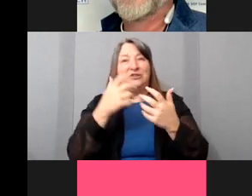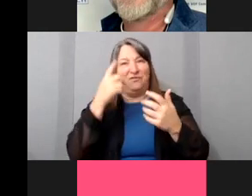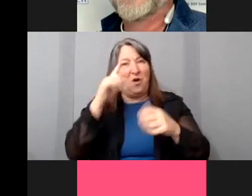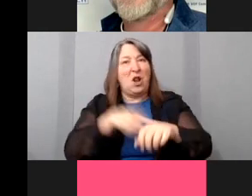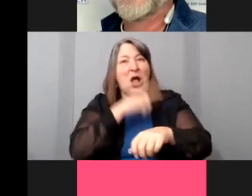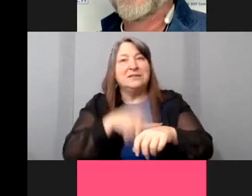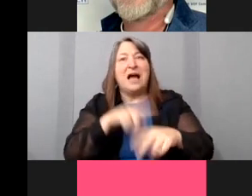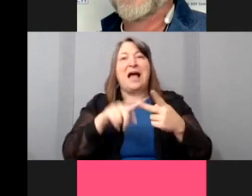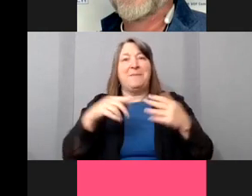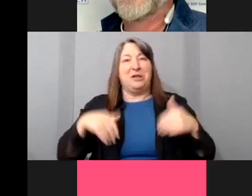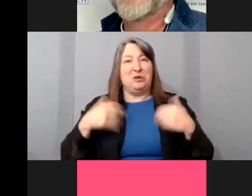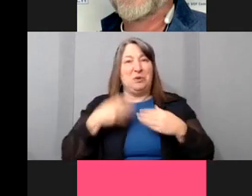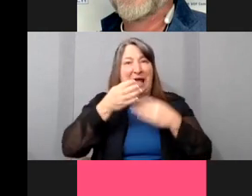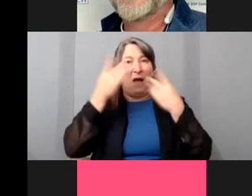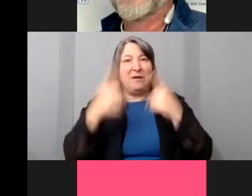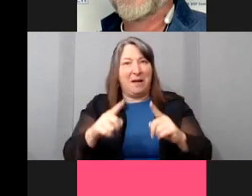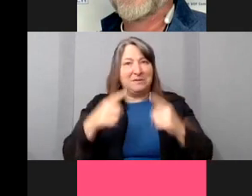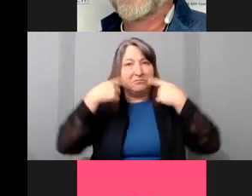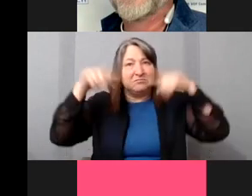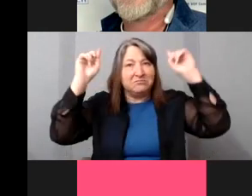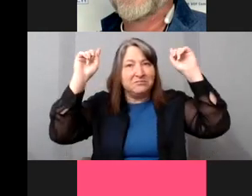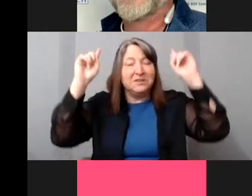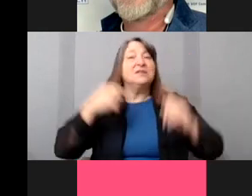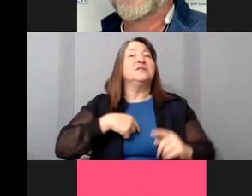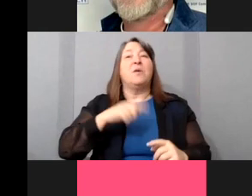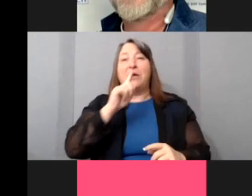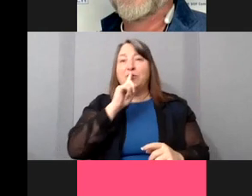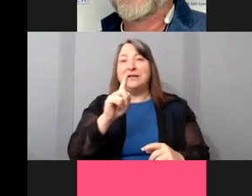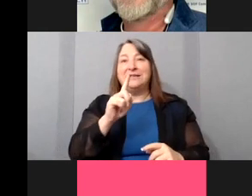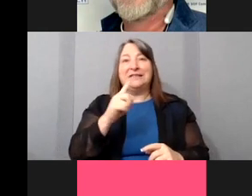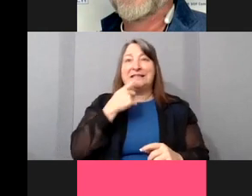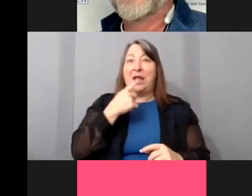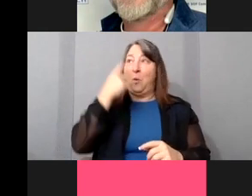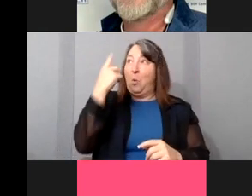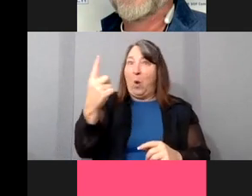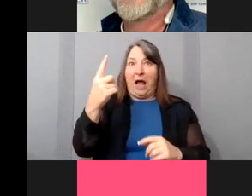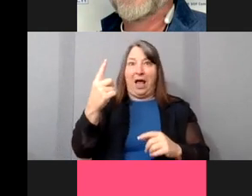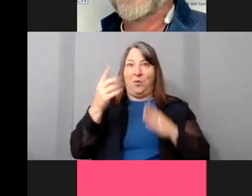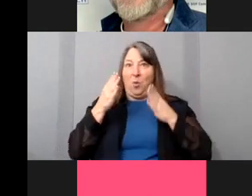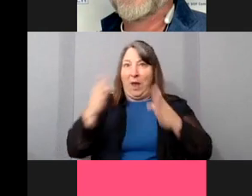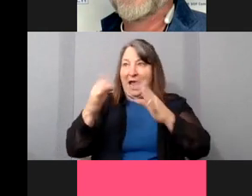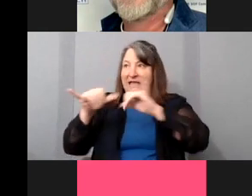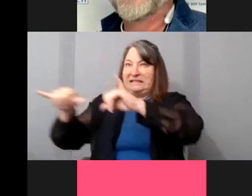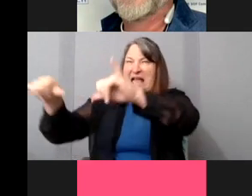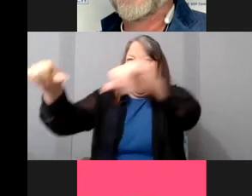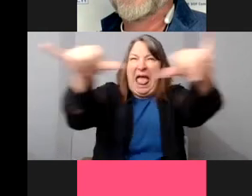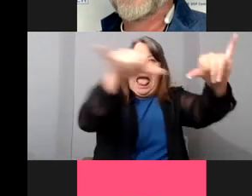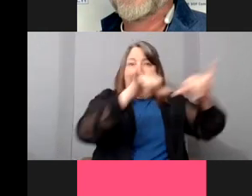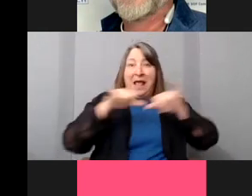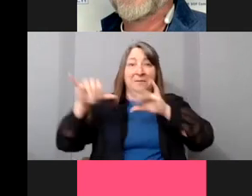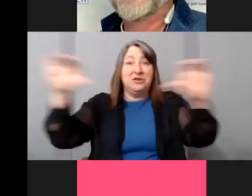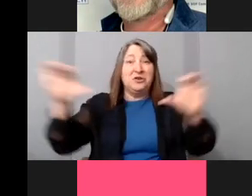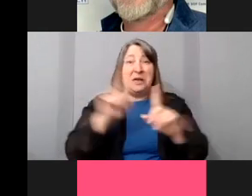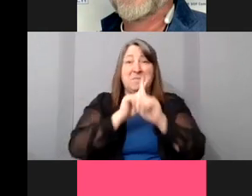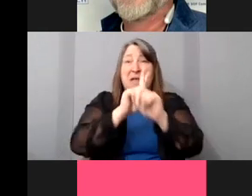outcomes. And so I'm fond of saying that really there is no cookie cutter approach to doing mentoring. I do believe that